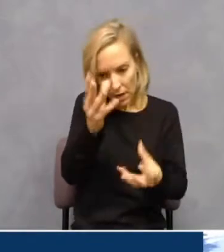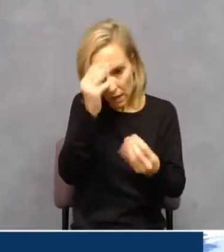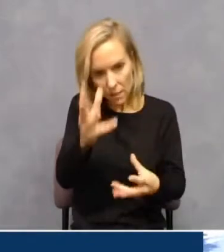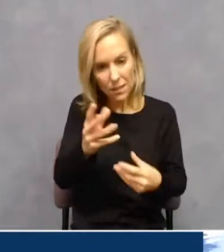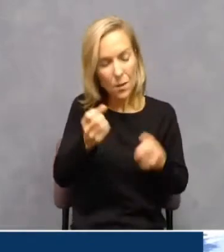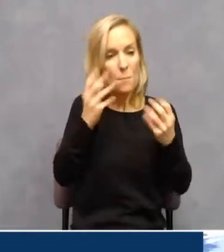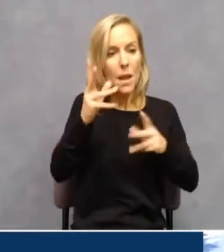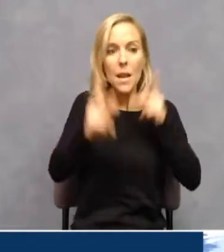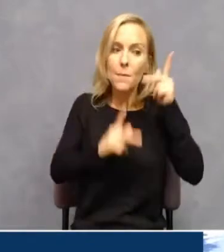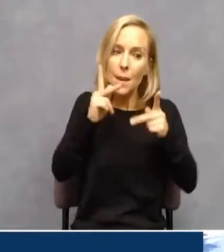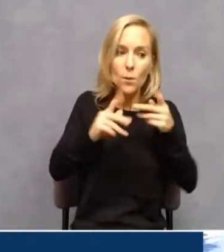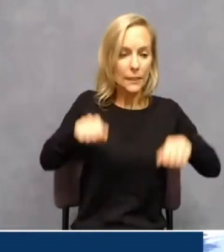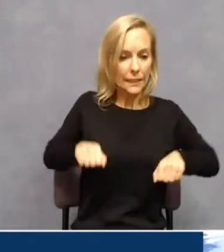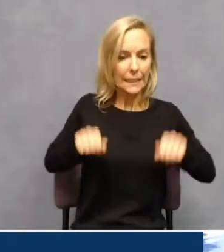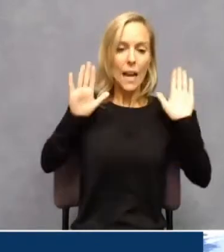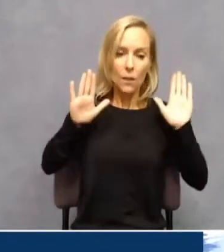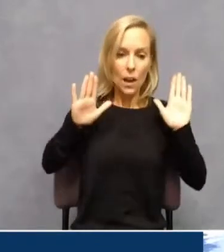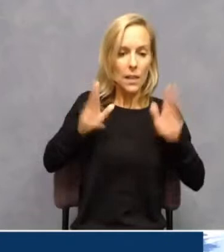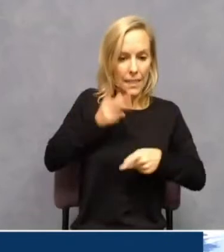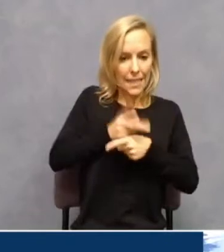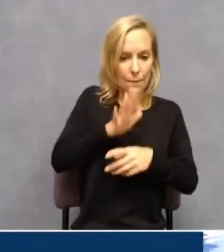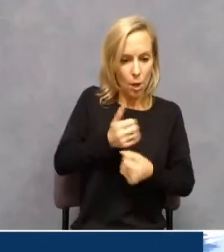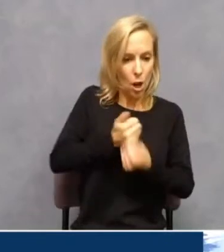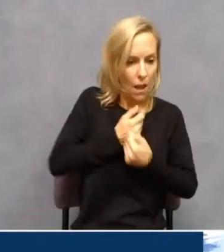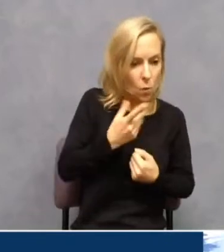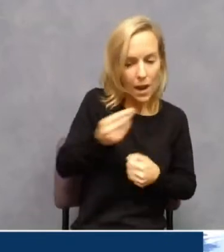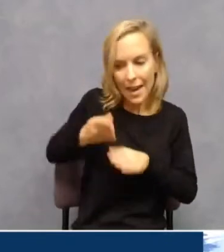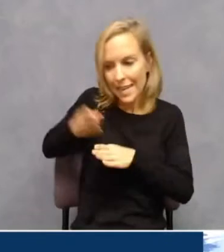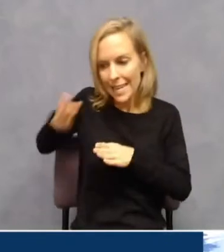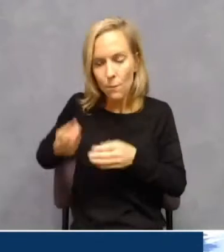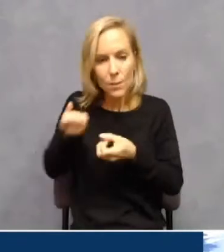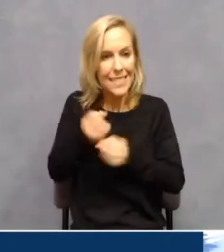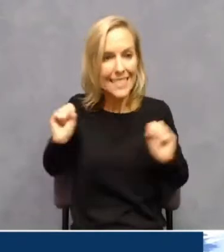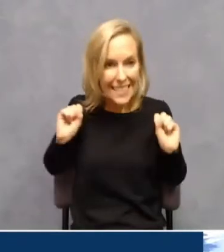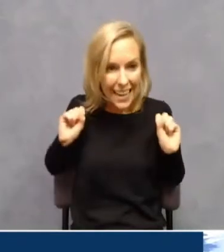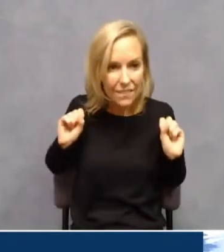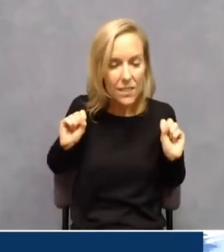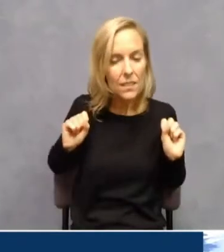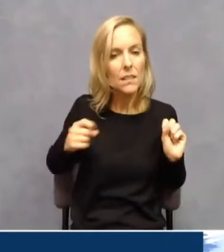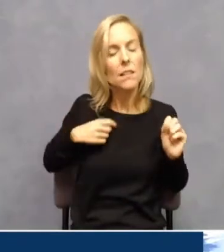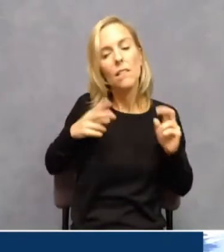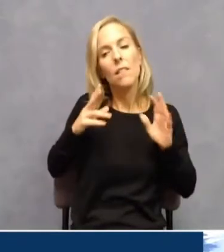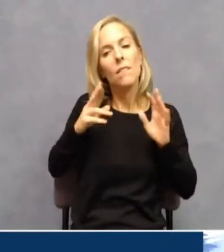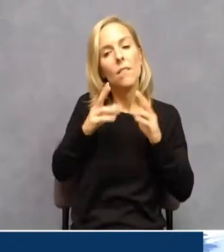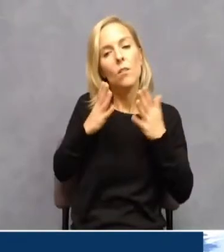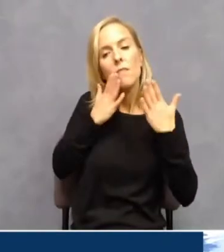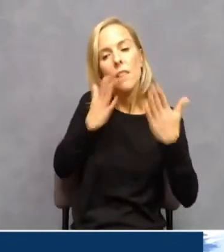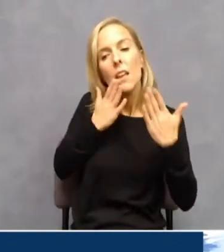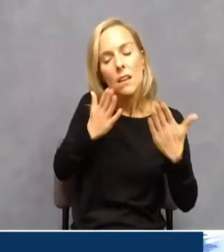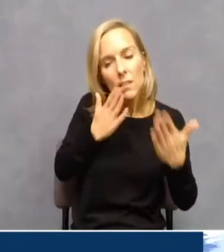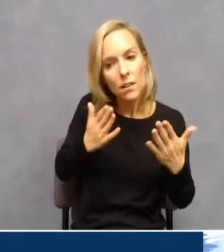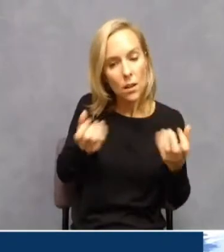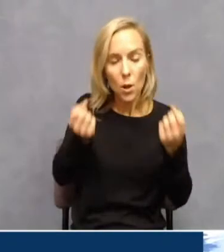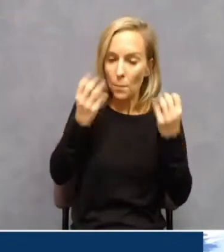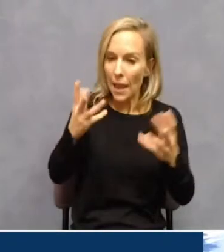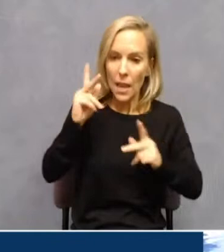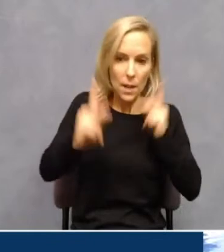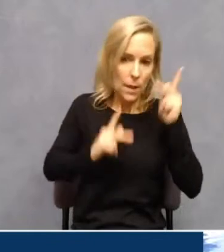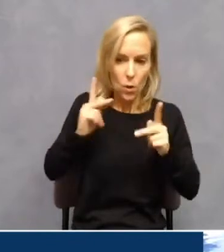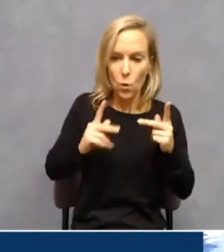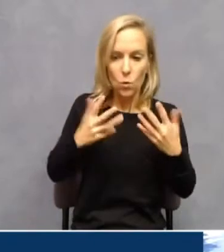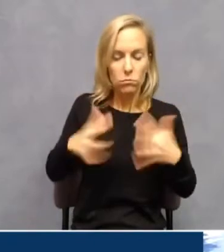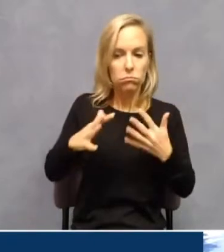and their neighbors and their communities safe. I'm very grateful for that. And lots of expressions of